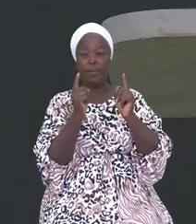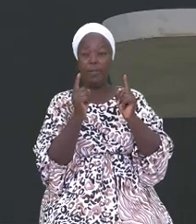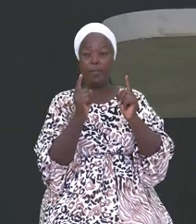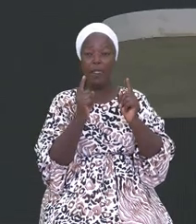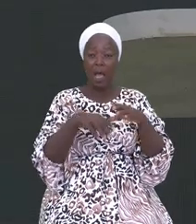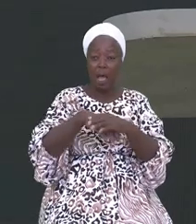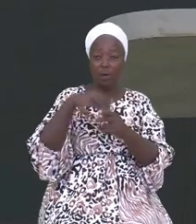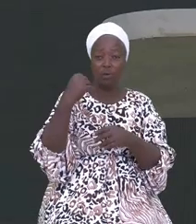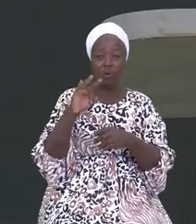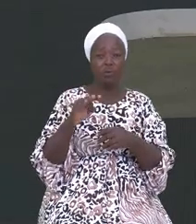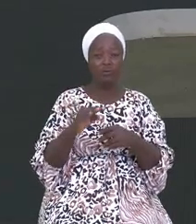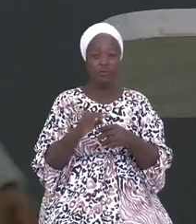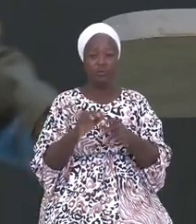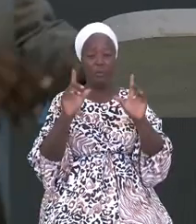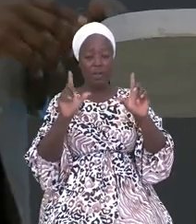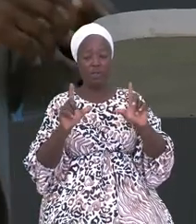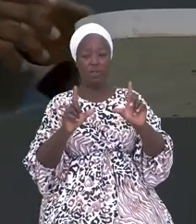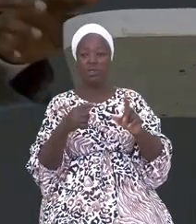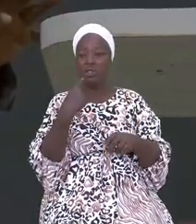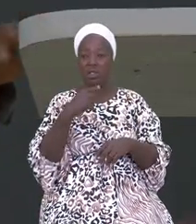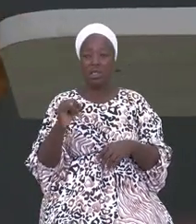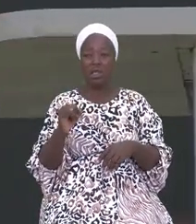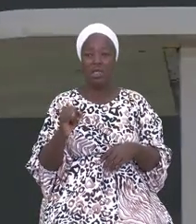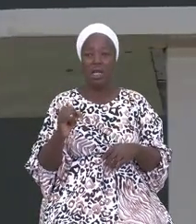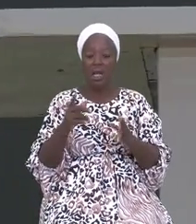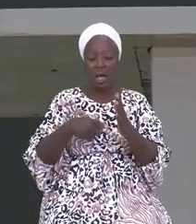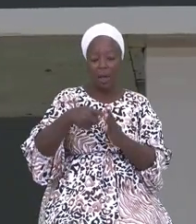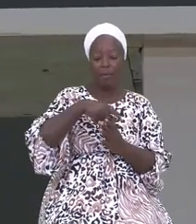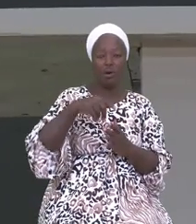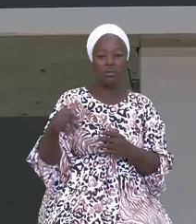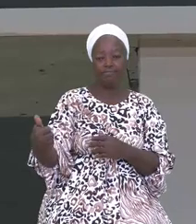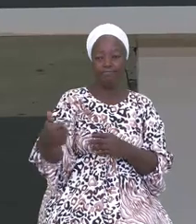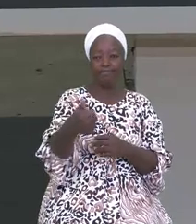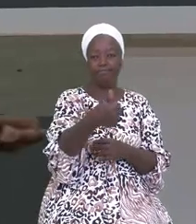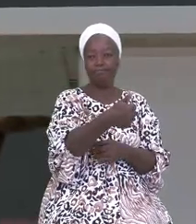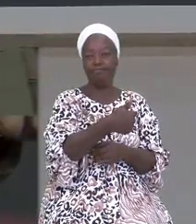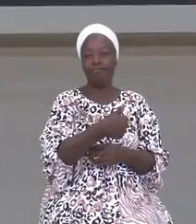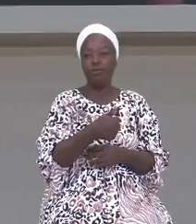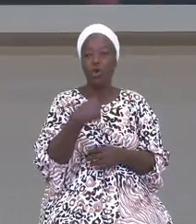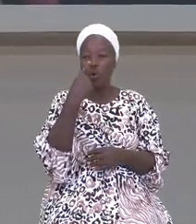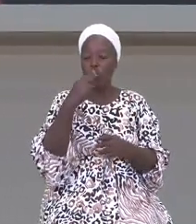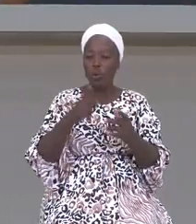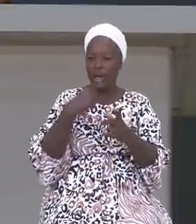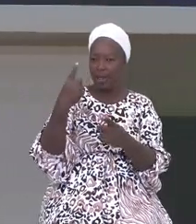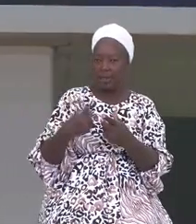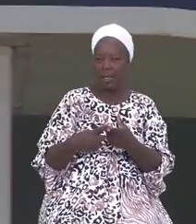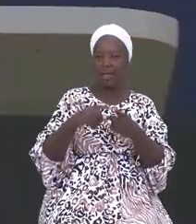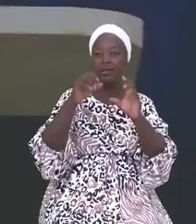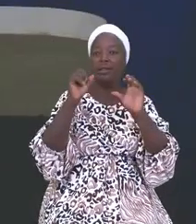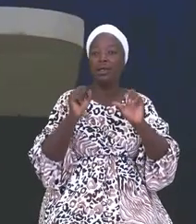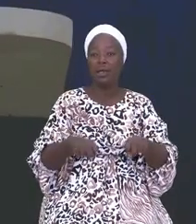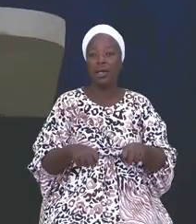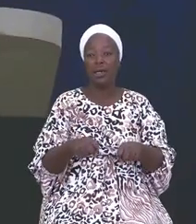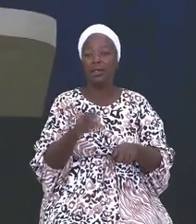out of measure, saying among themselves, who then can